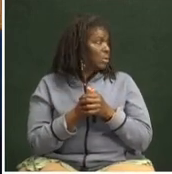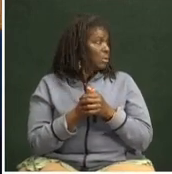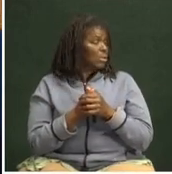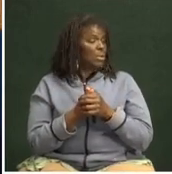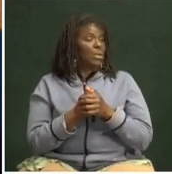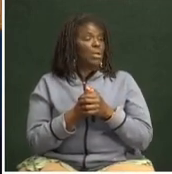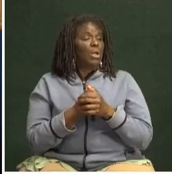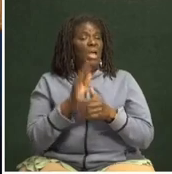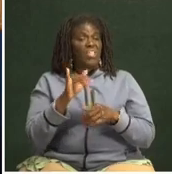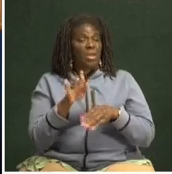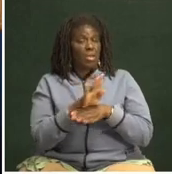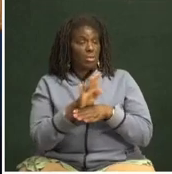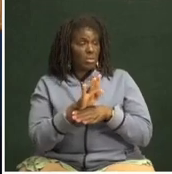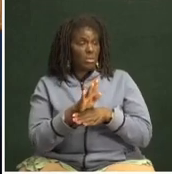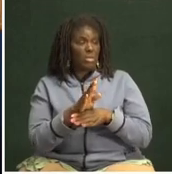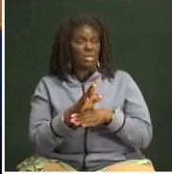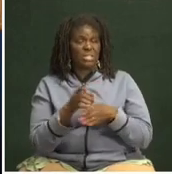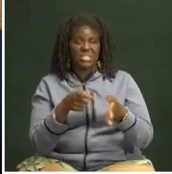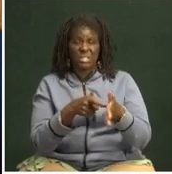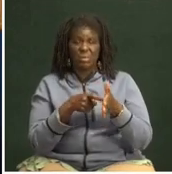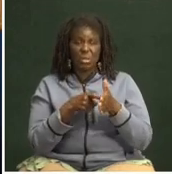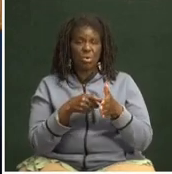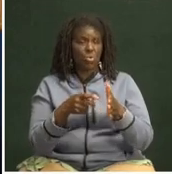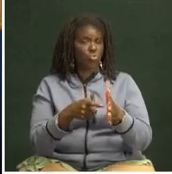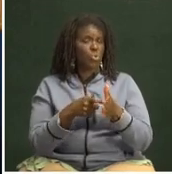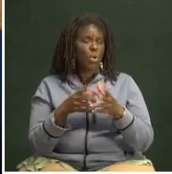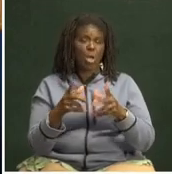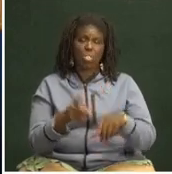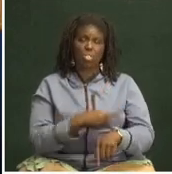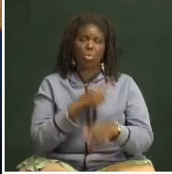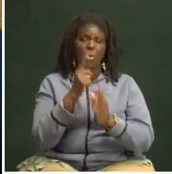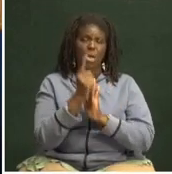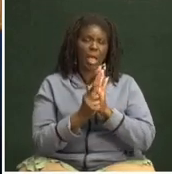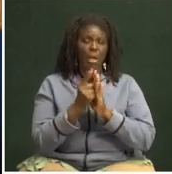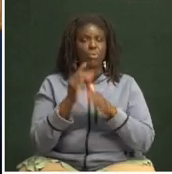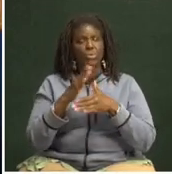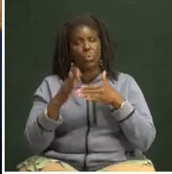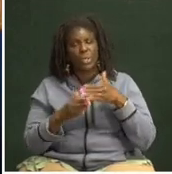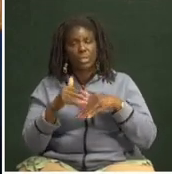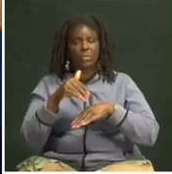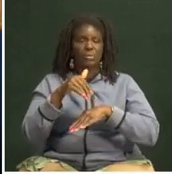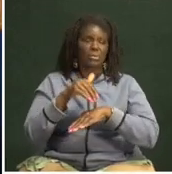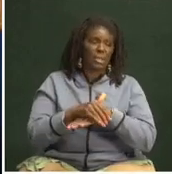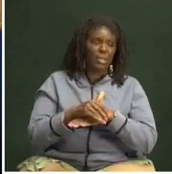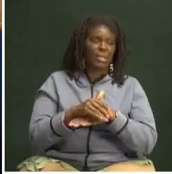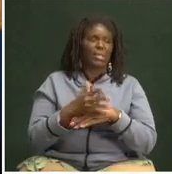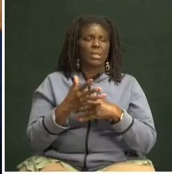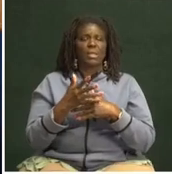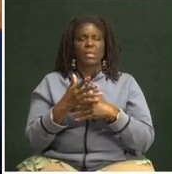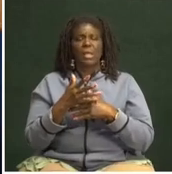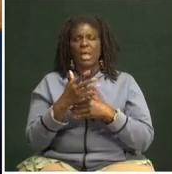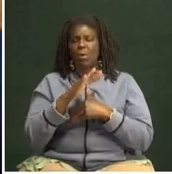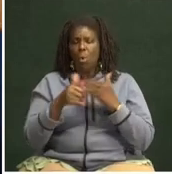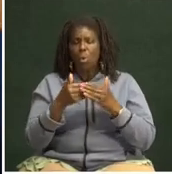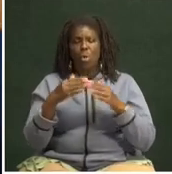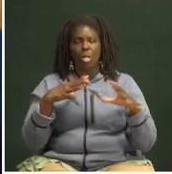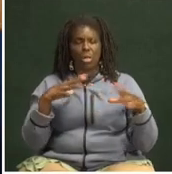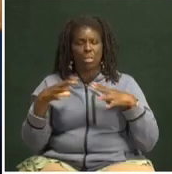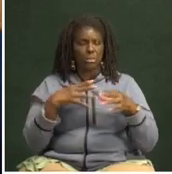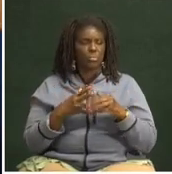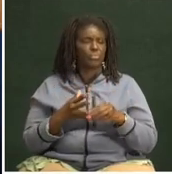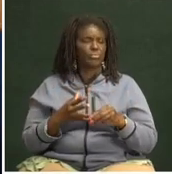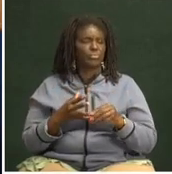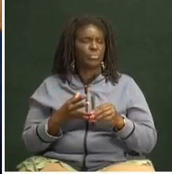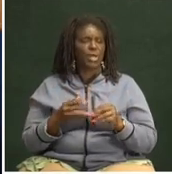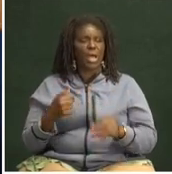in that type of business is very demanding. It requires long hours, weekends, nights, and just about every holiday.